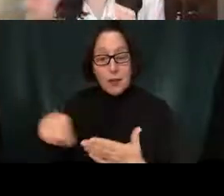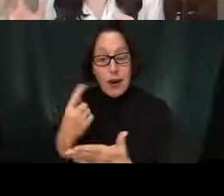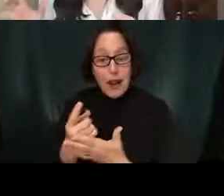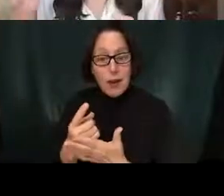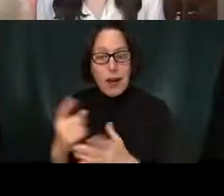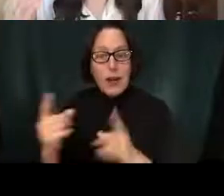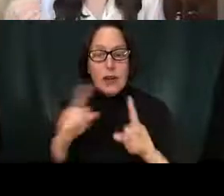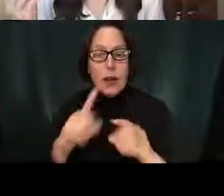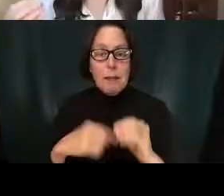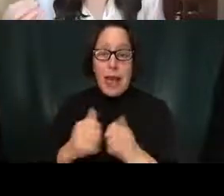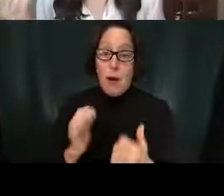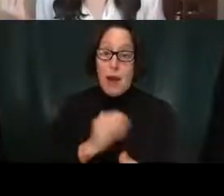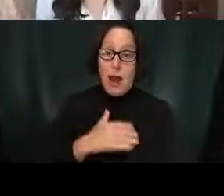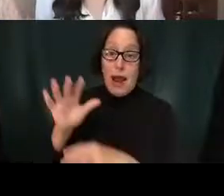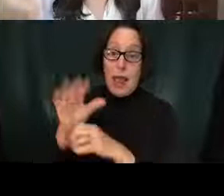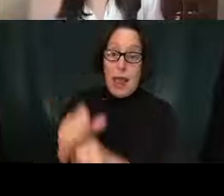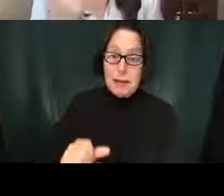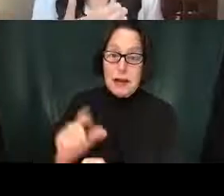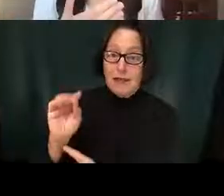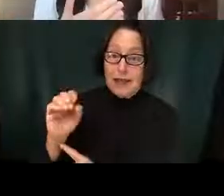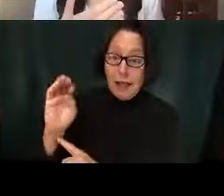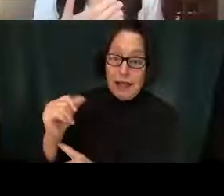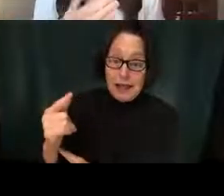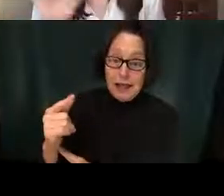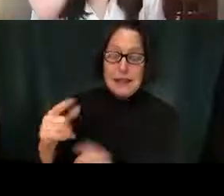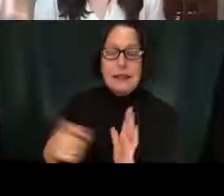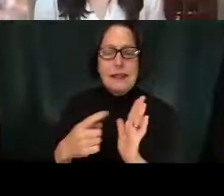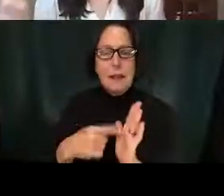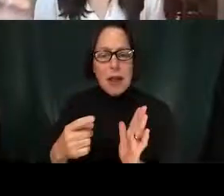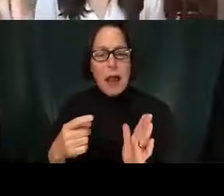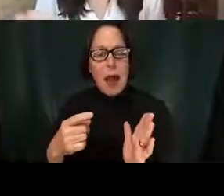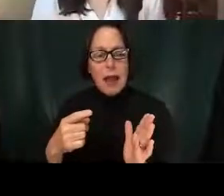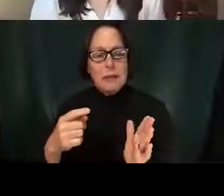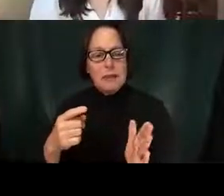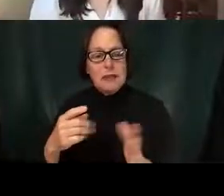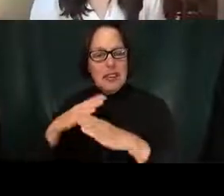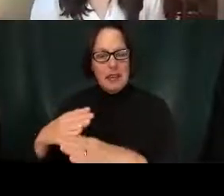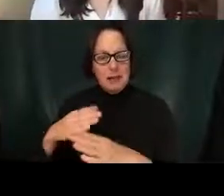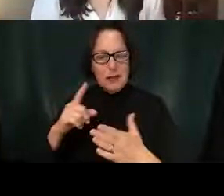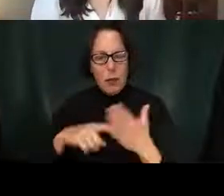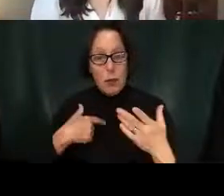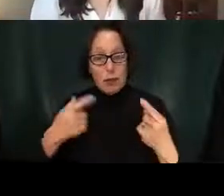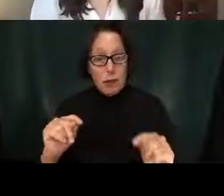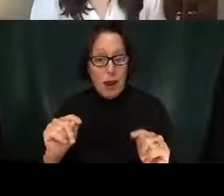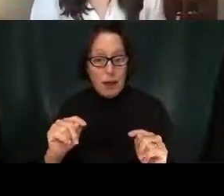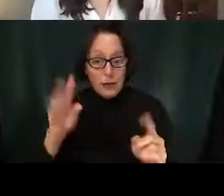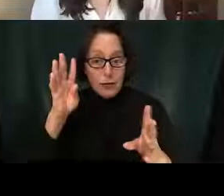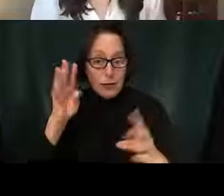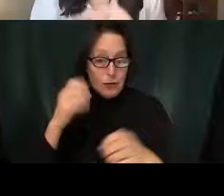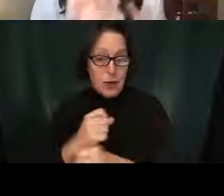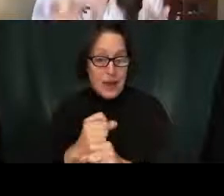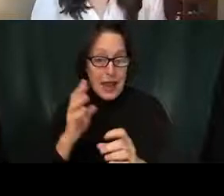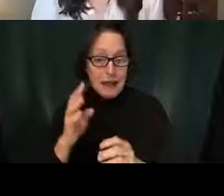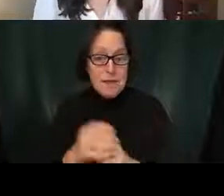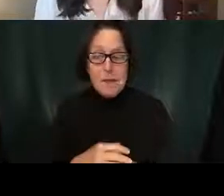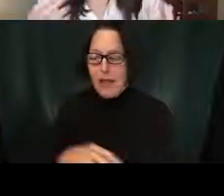about how our habit of telling sometimes inhibits this very thing that we're trying to create here. So thank you. Oh yes,